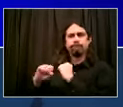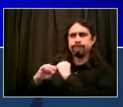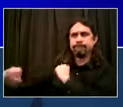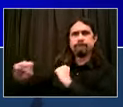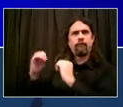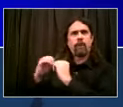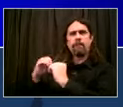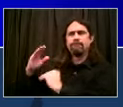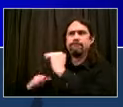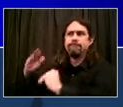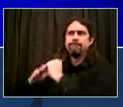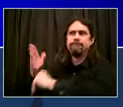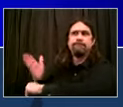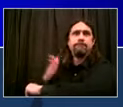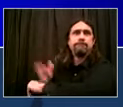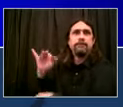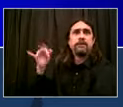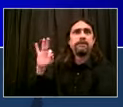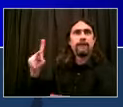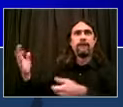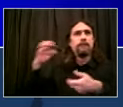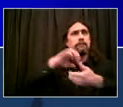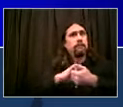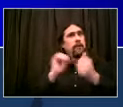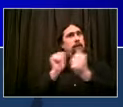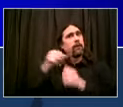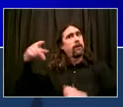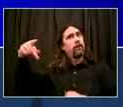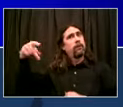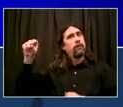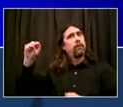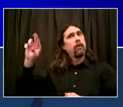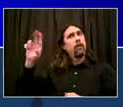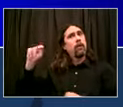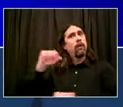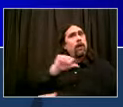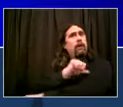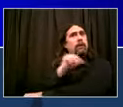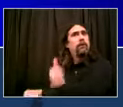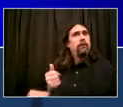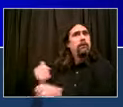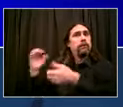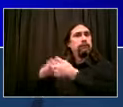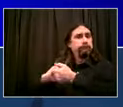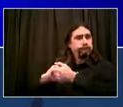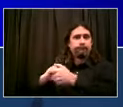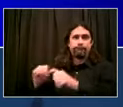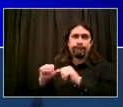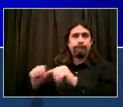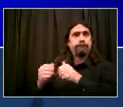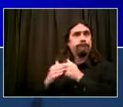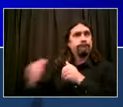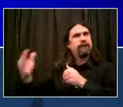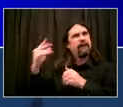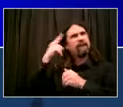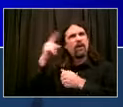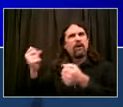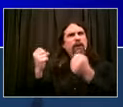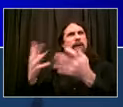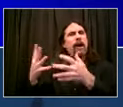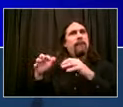the surrounding communities. This overall effort, the JFK redevelopment project, will be between $10 and $15 billion